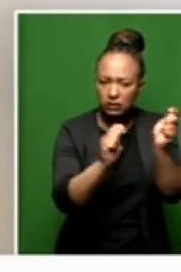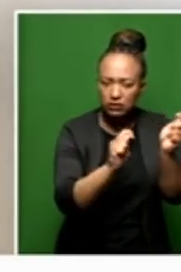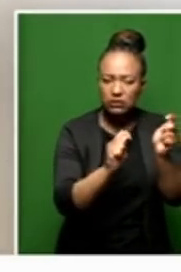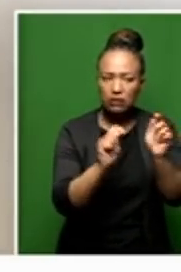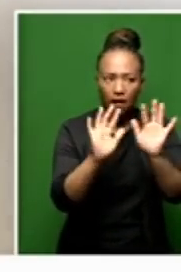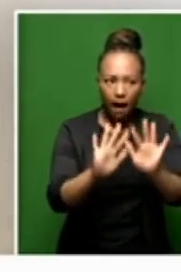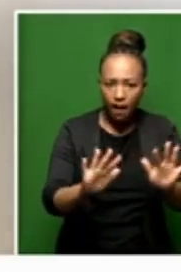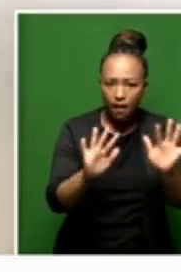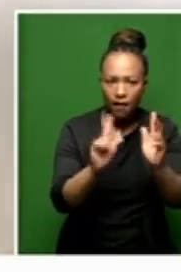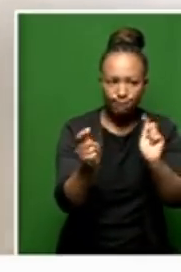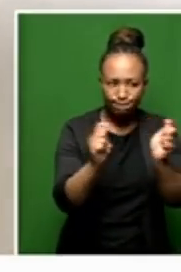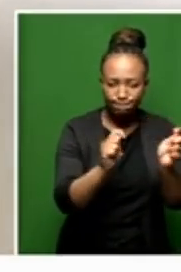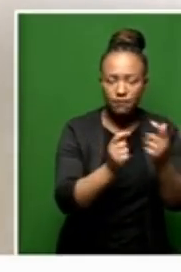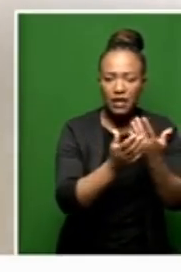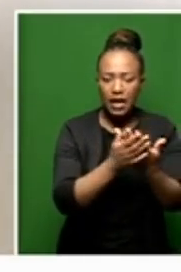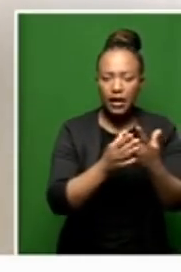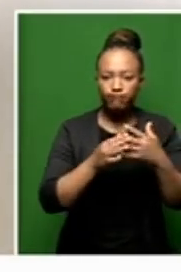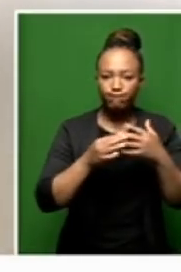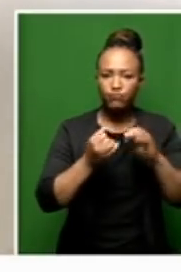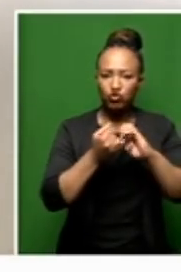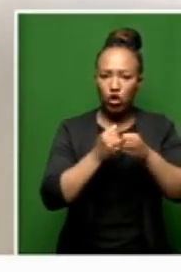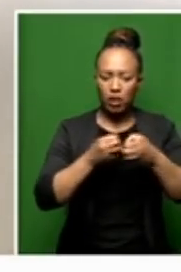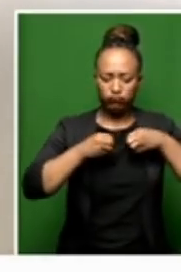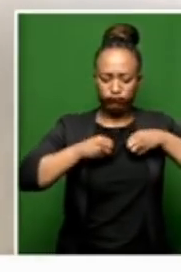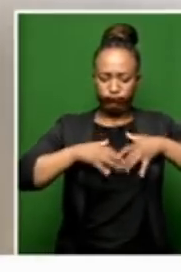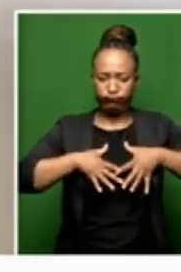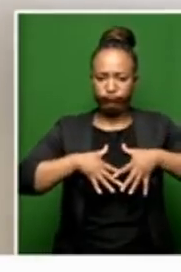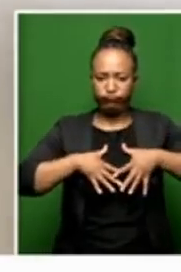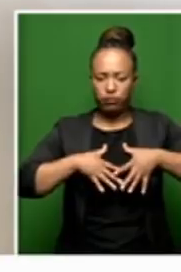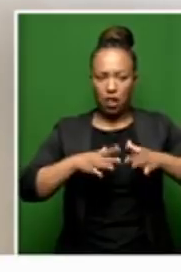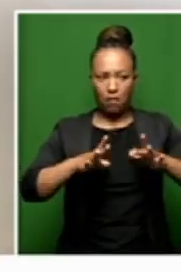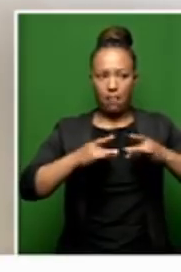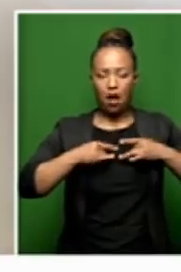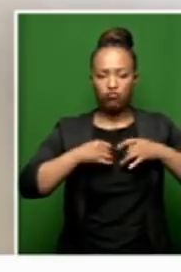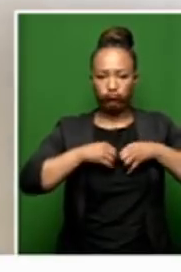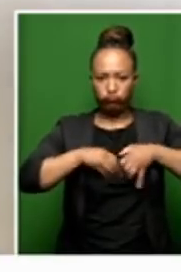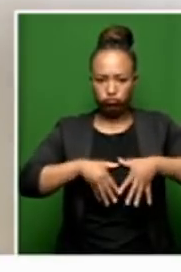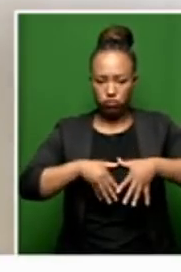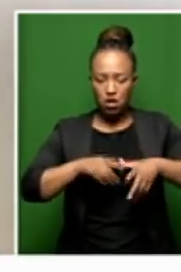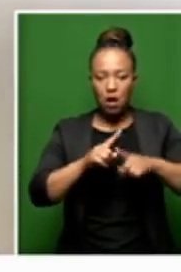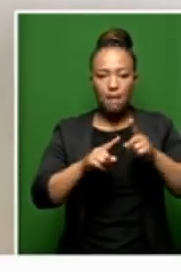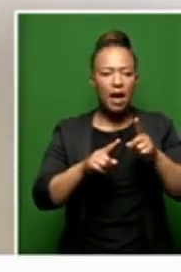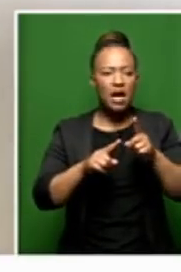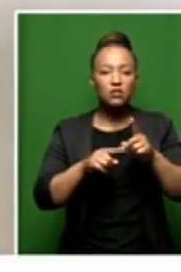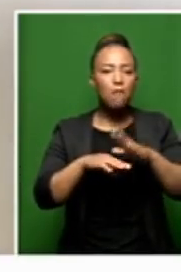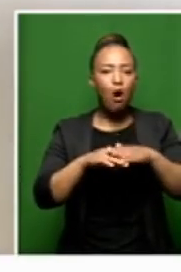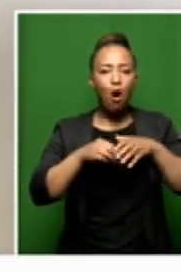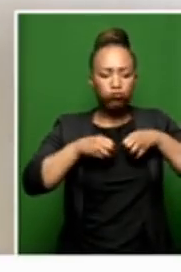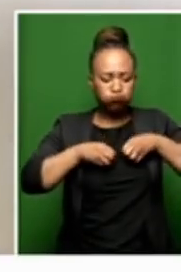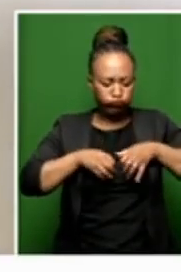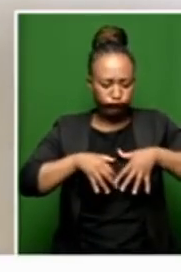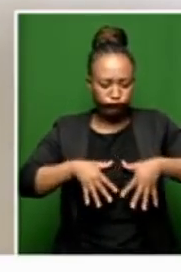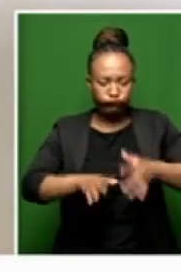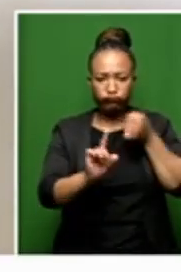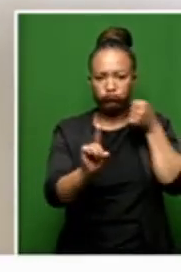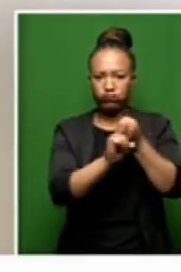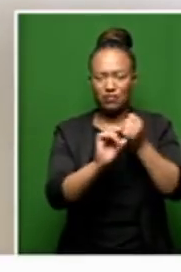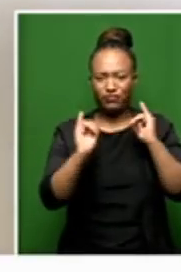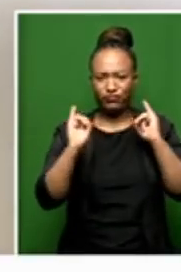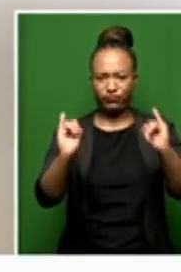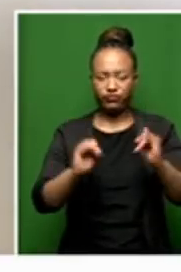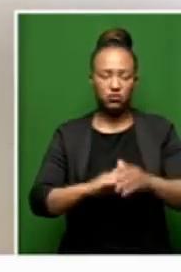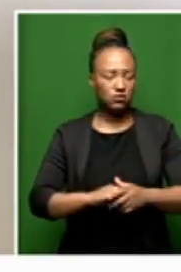still try to escape our immune system, but it won't be able to escape so far, and we've not seen any variant so far that